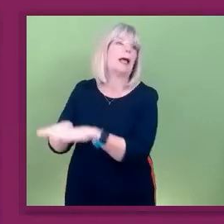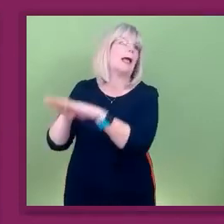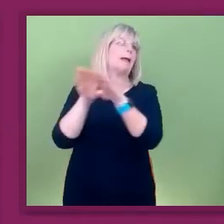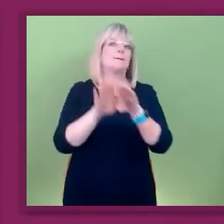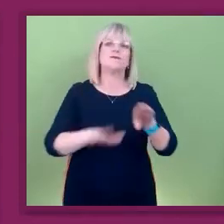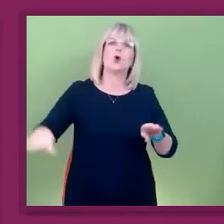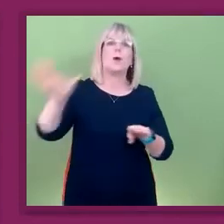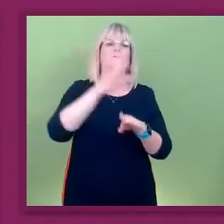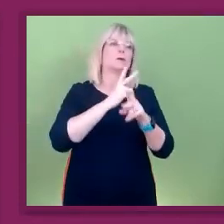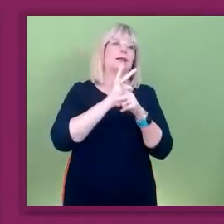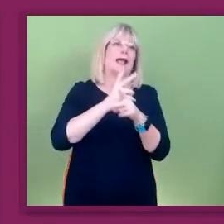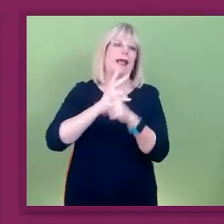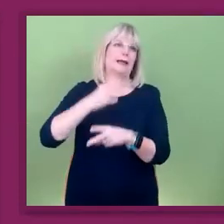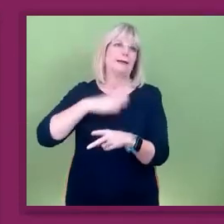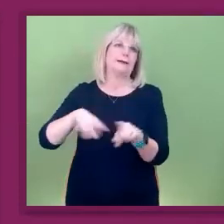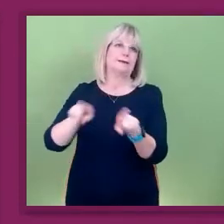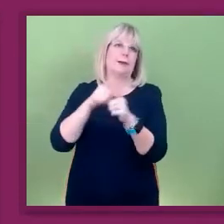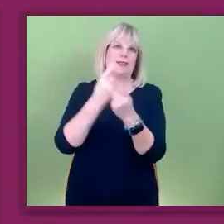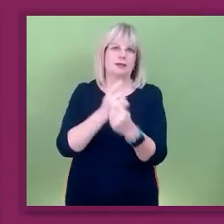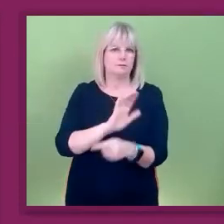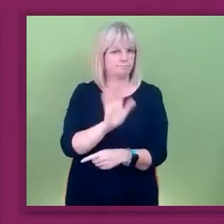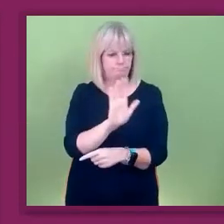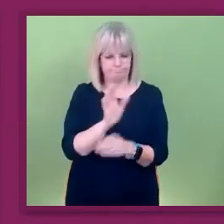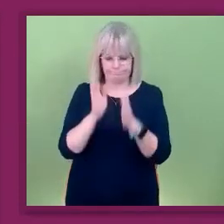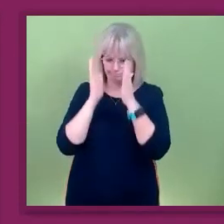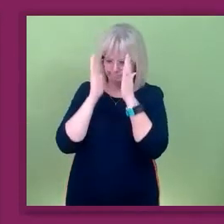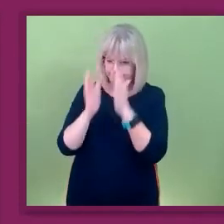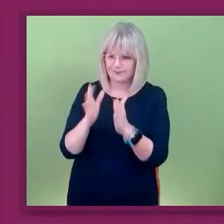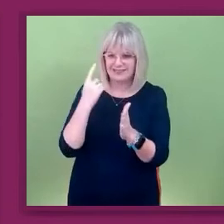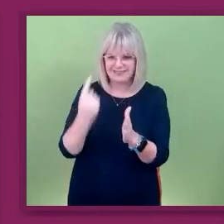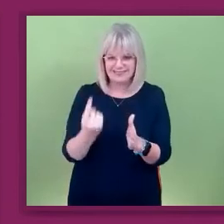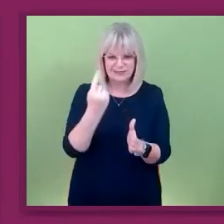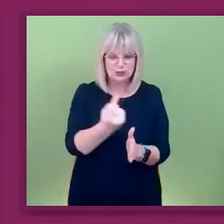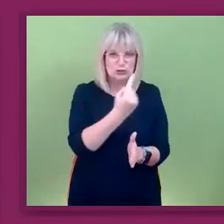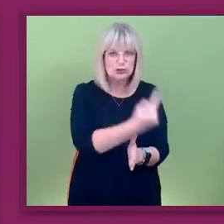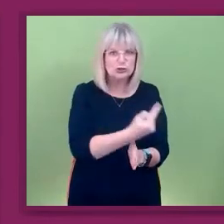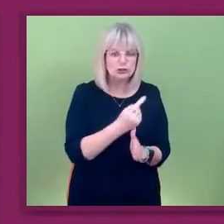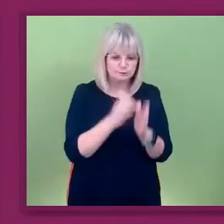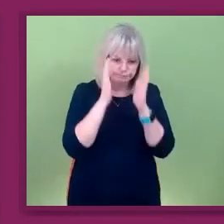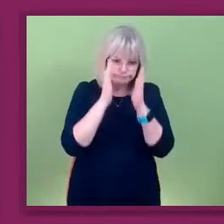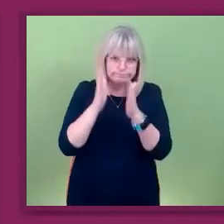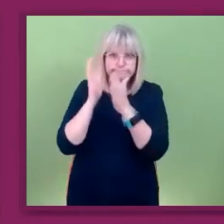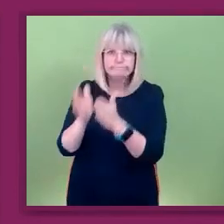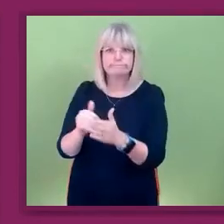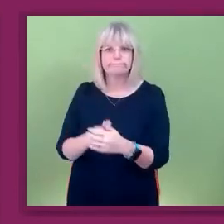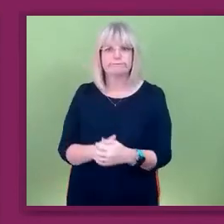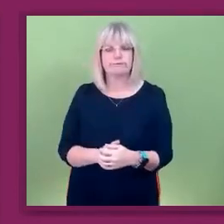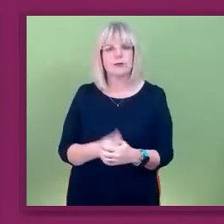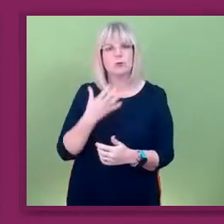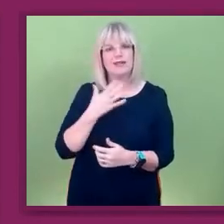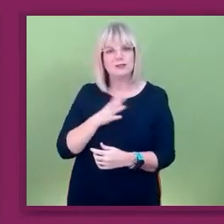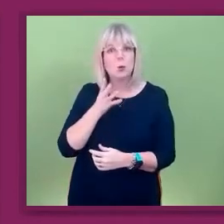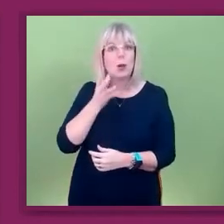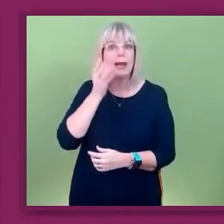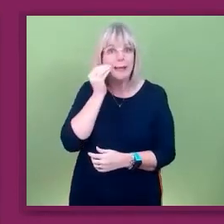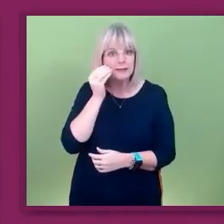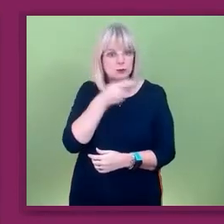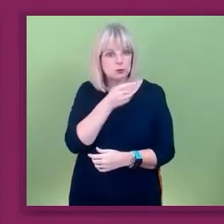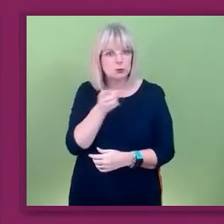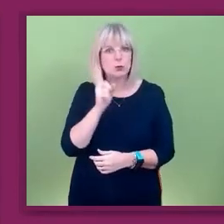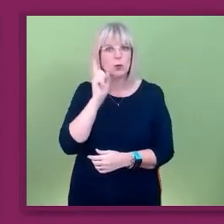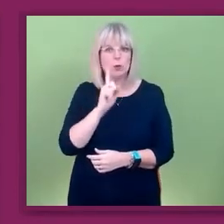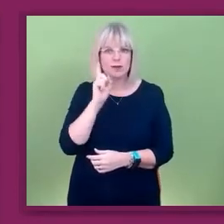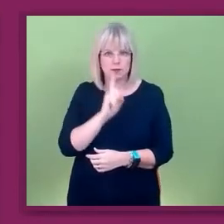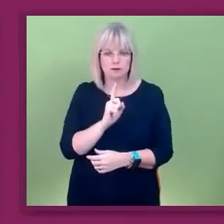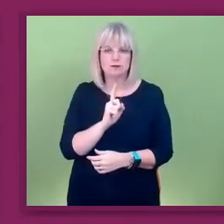one. And what we need to be doing is listening to the women and making them the center of their care. I